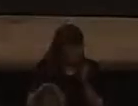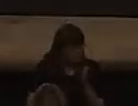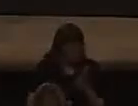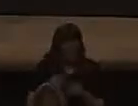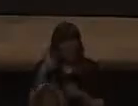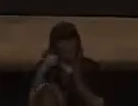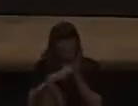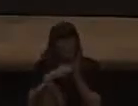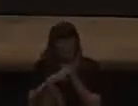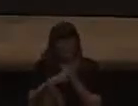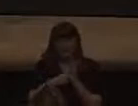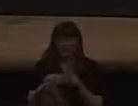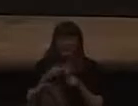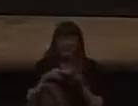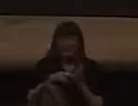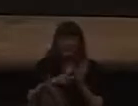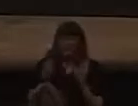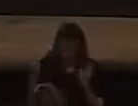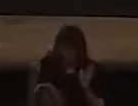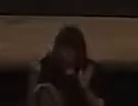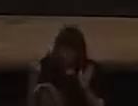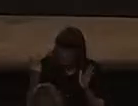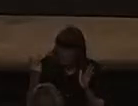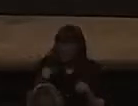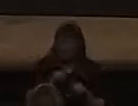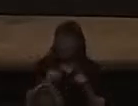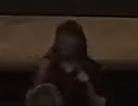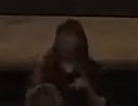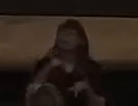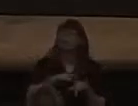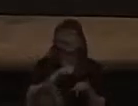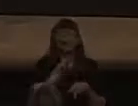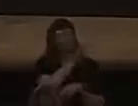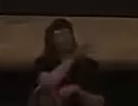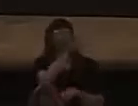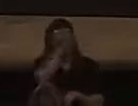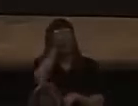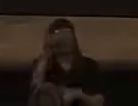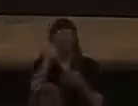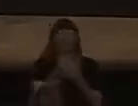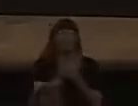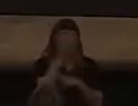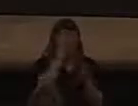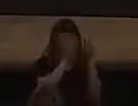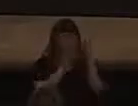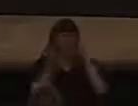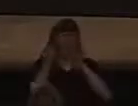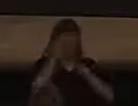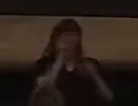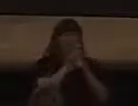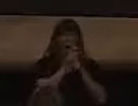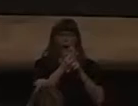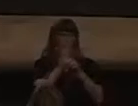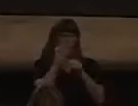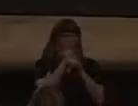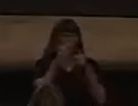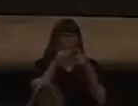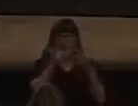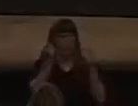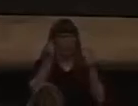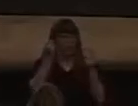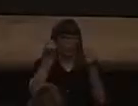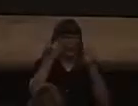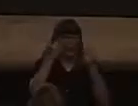to buy 2 tickets for the theater, but the first time we watch a movie, we work so hard trying to